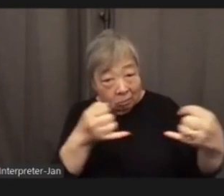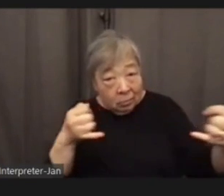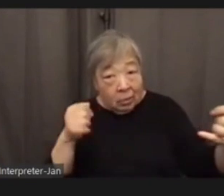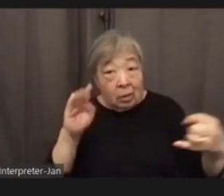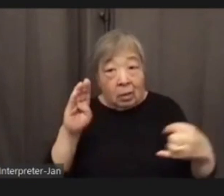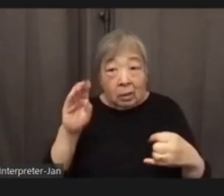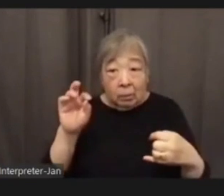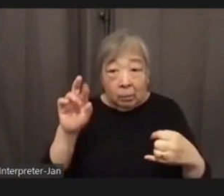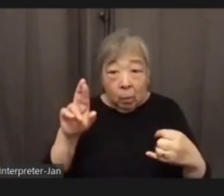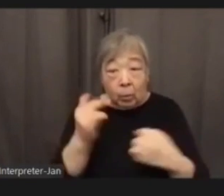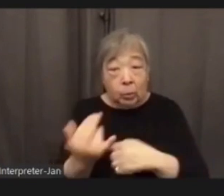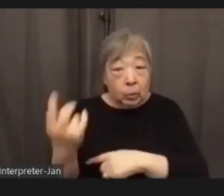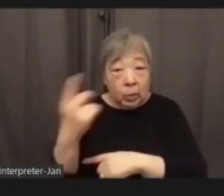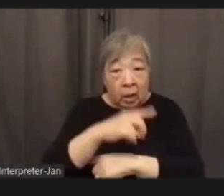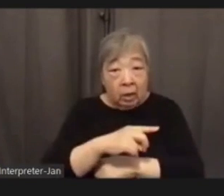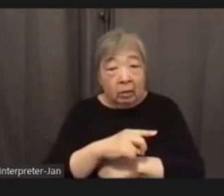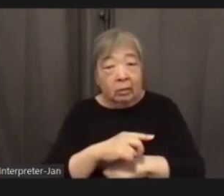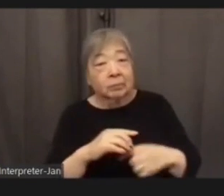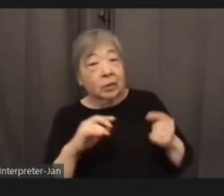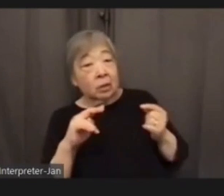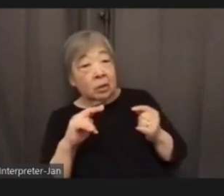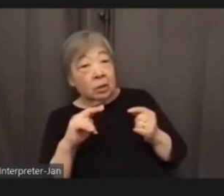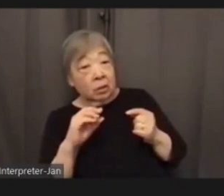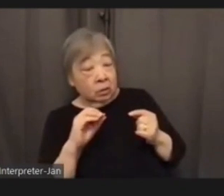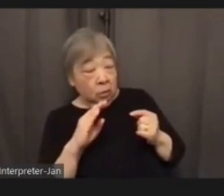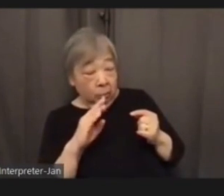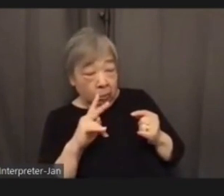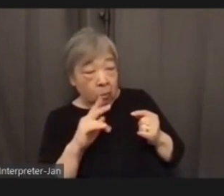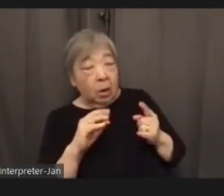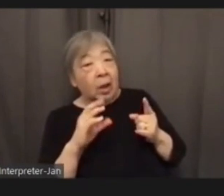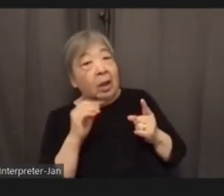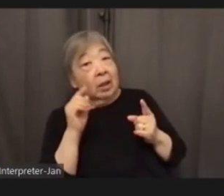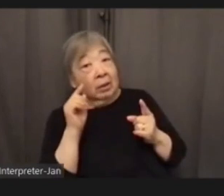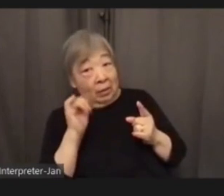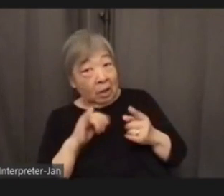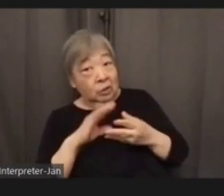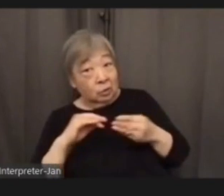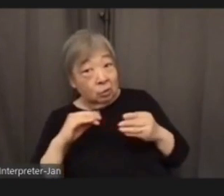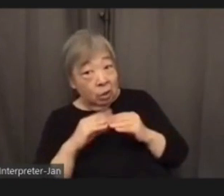today. And that song actually came from that, watching the...